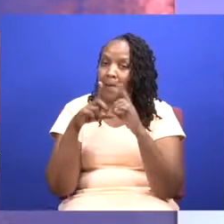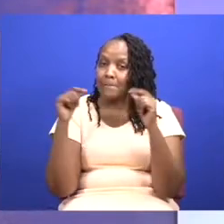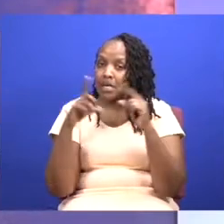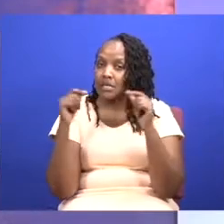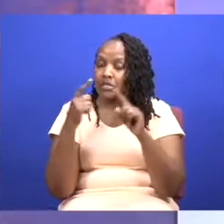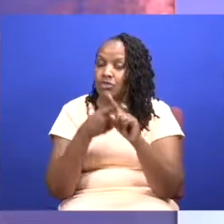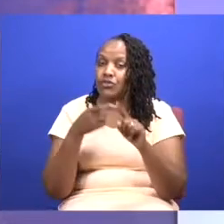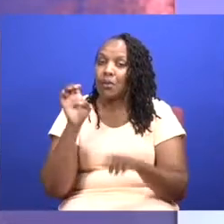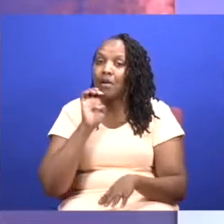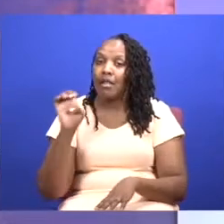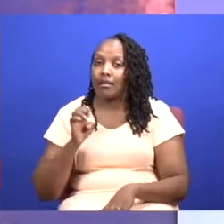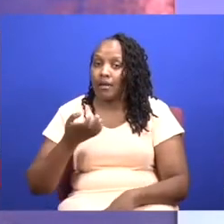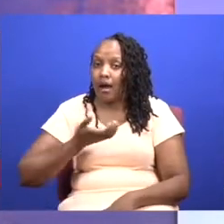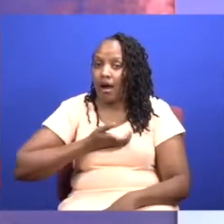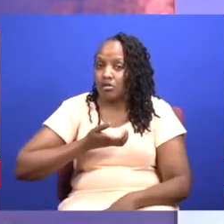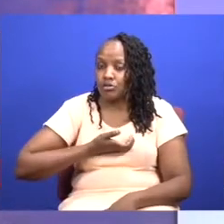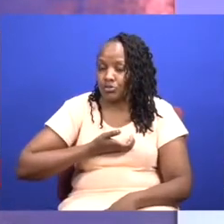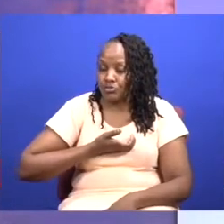Elders